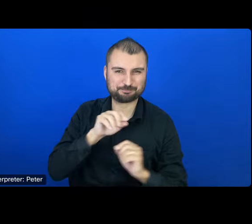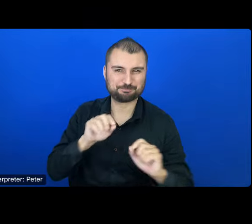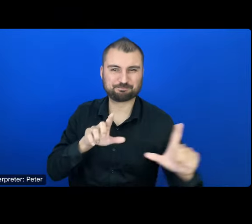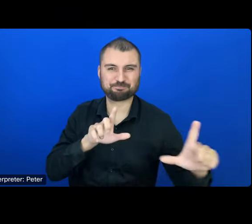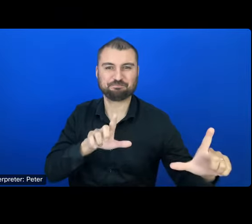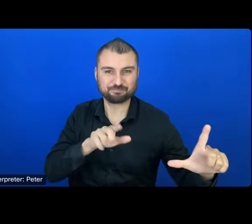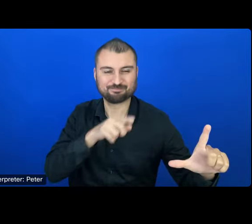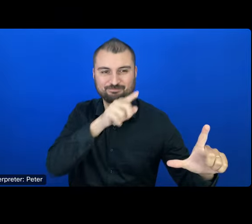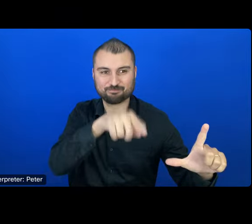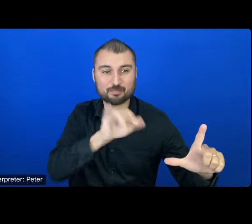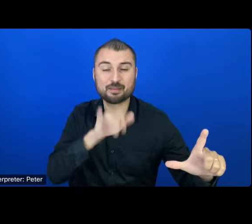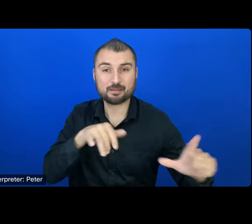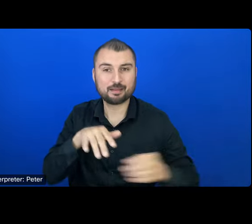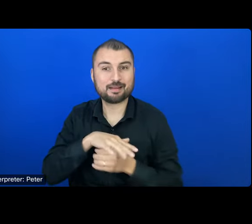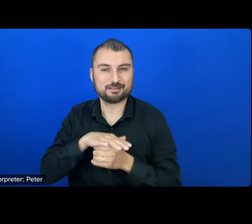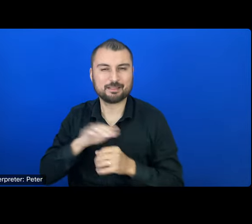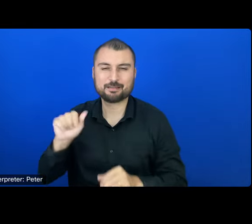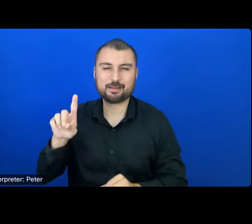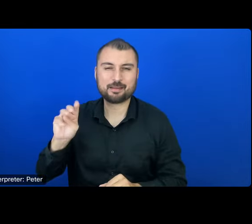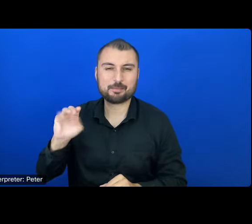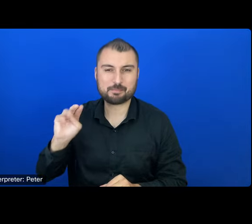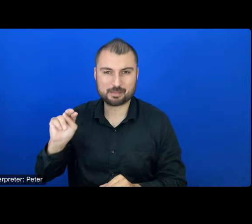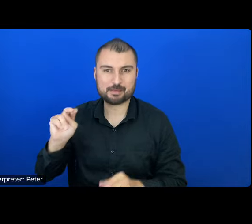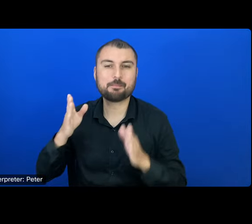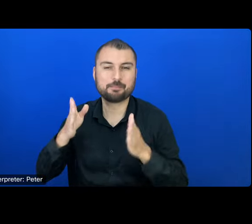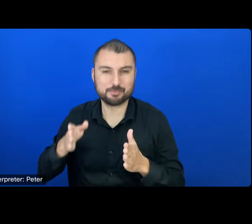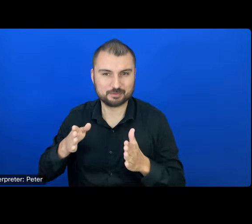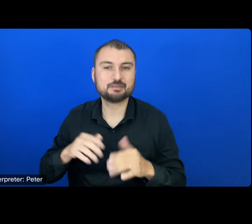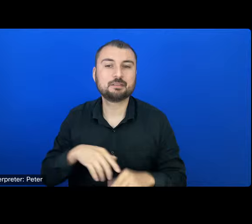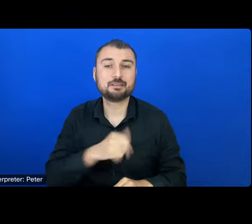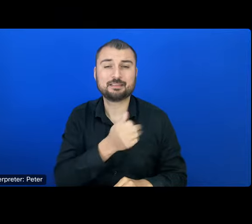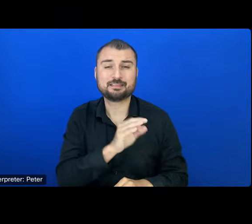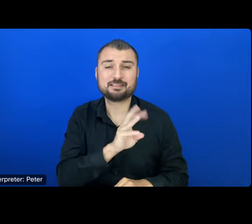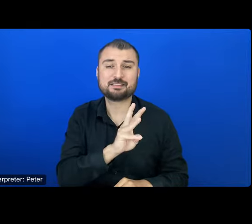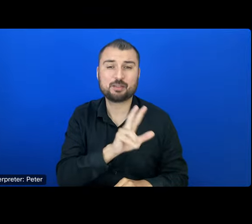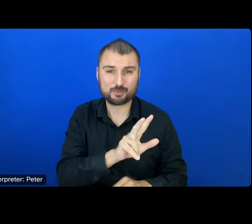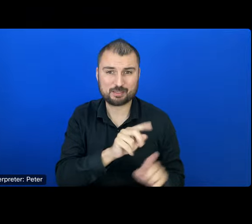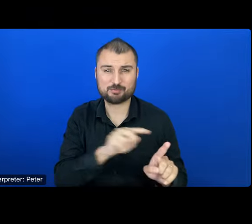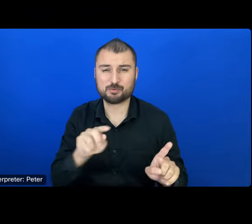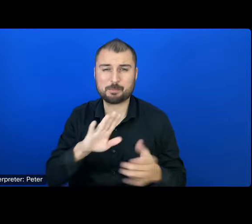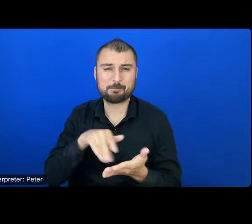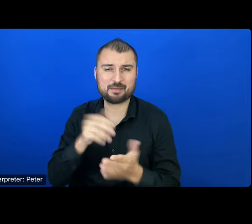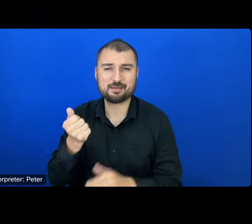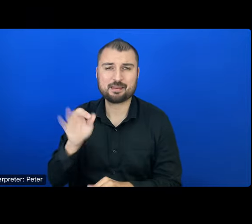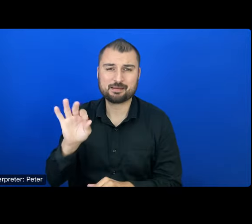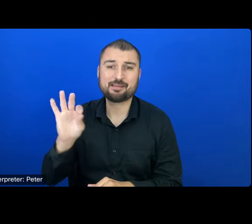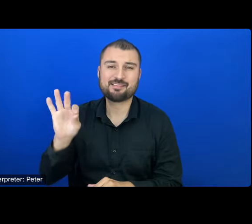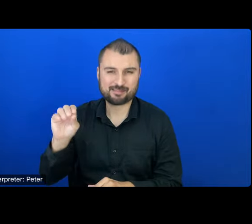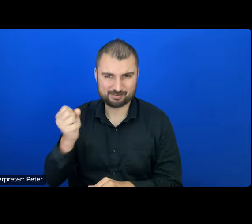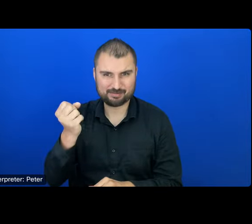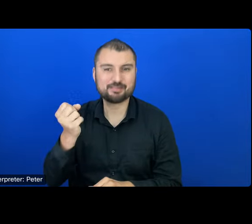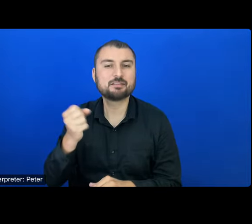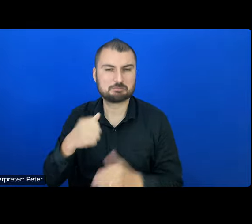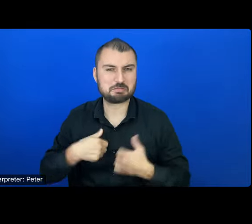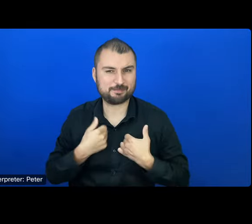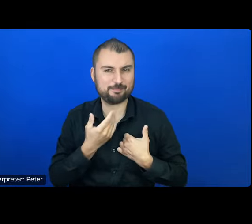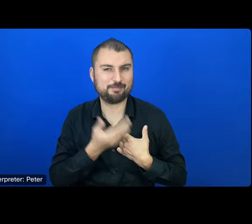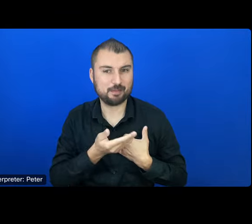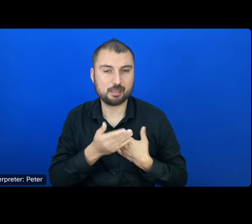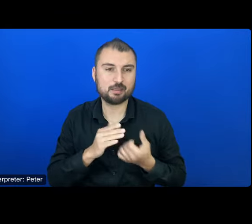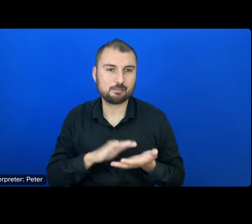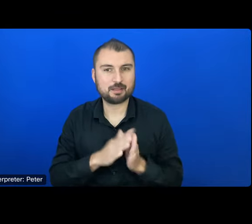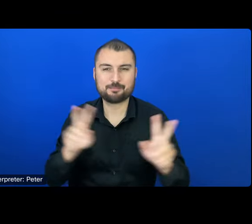A site administrator lived there from 63 to the mid-90s. And then it was basically mothballed. Well, it